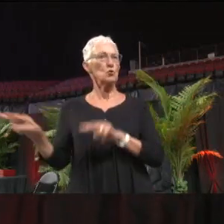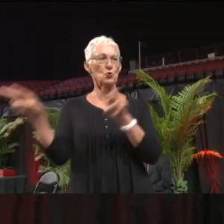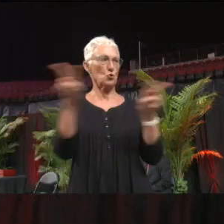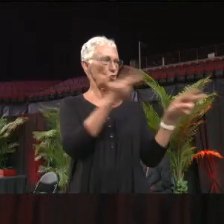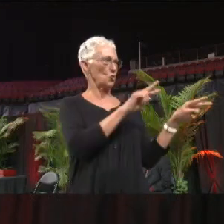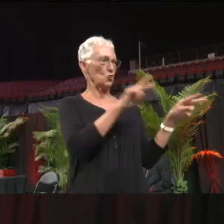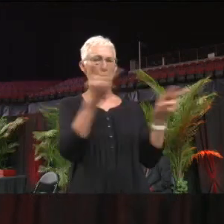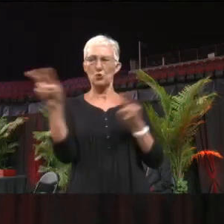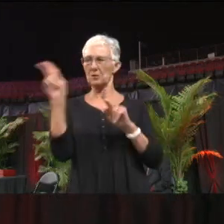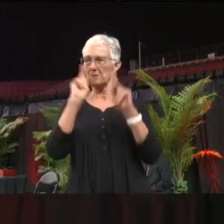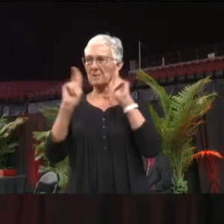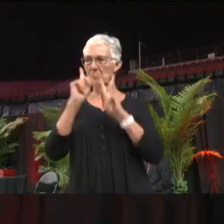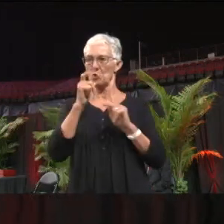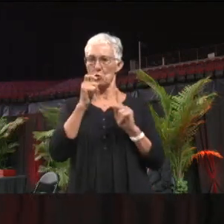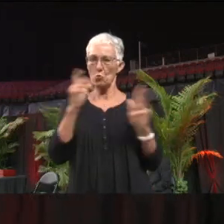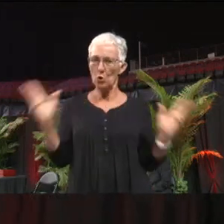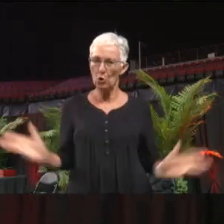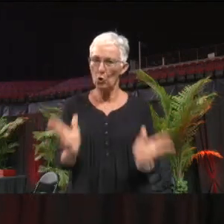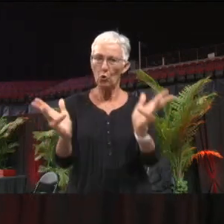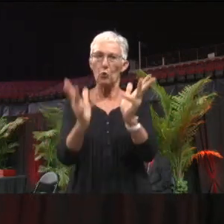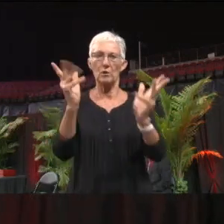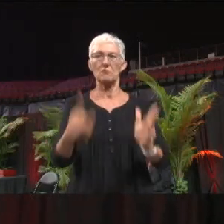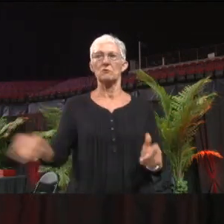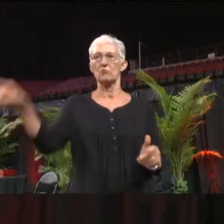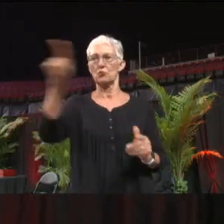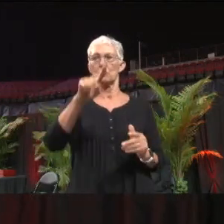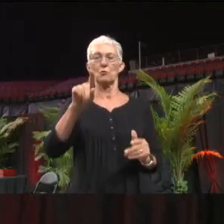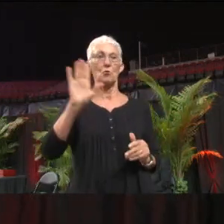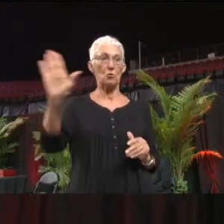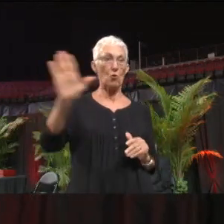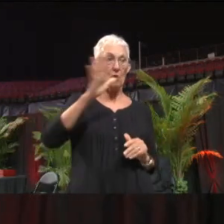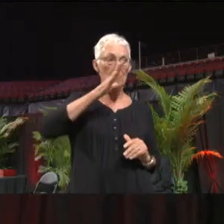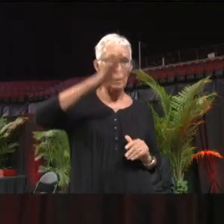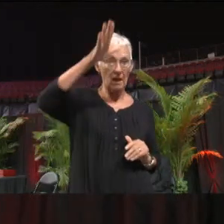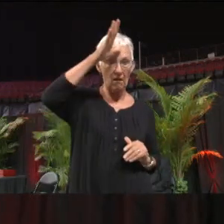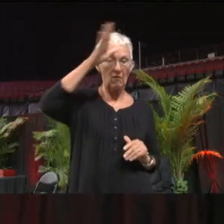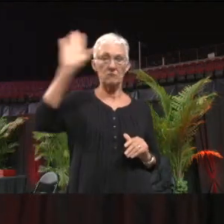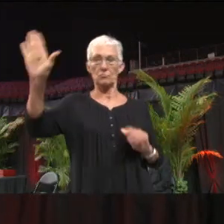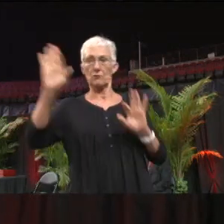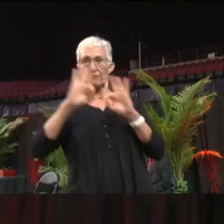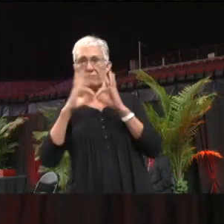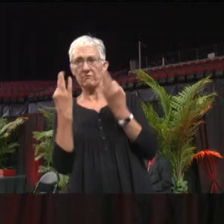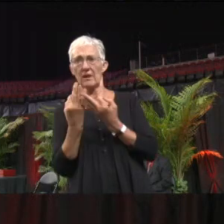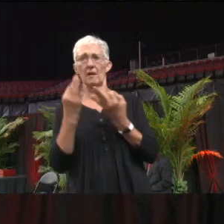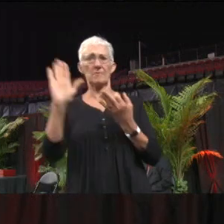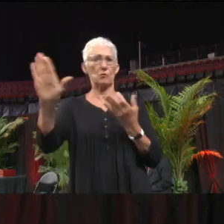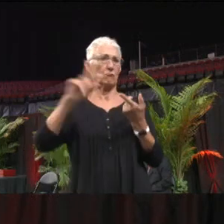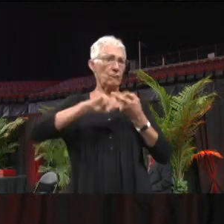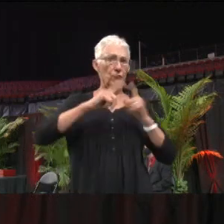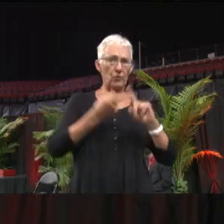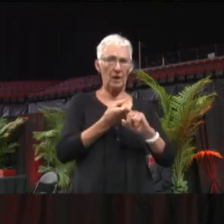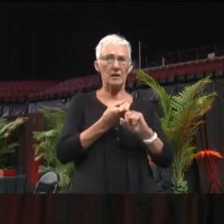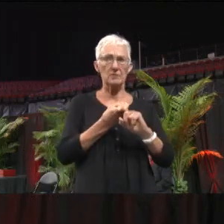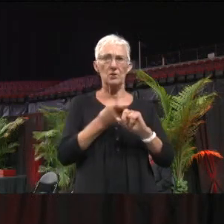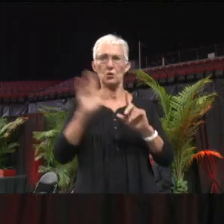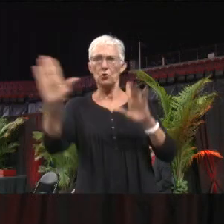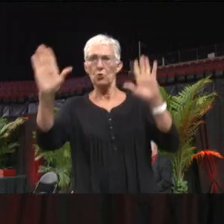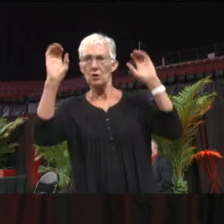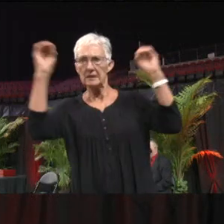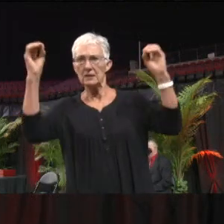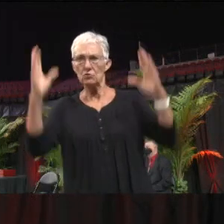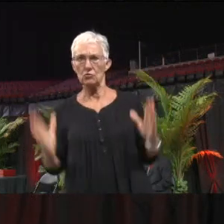you, your parents, your family, your friends, and your